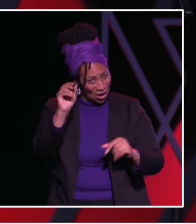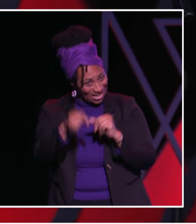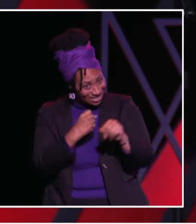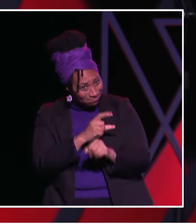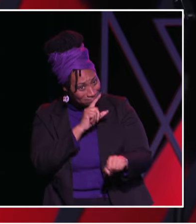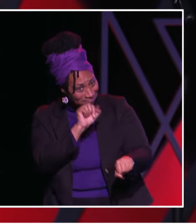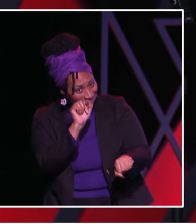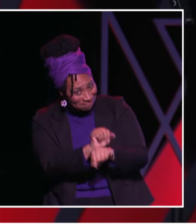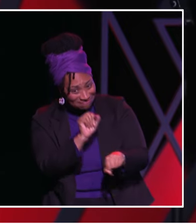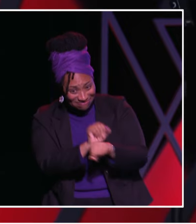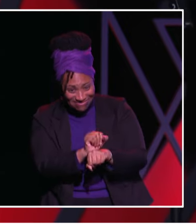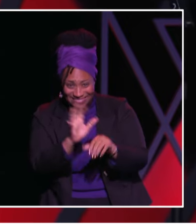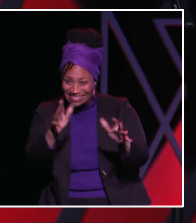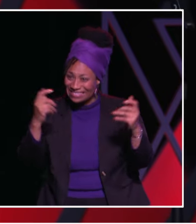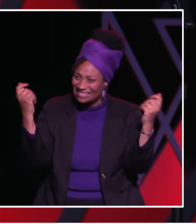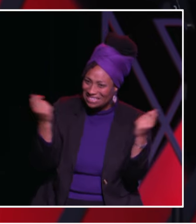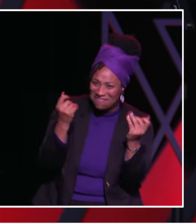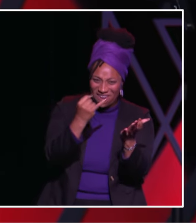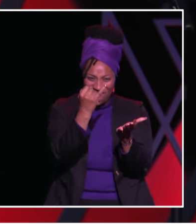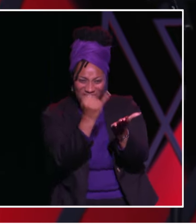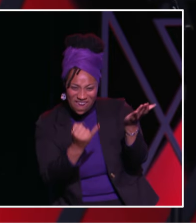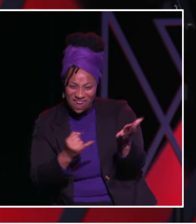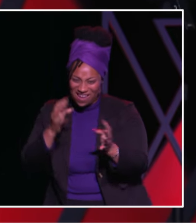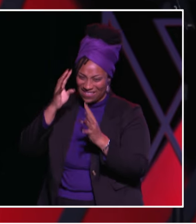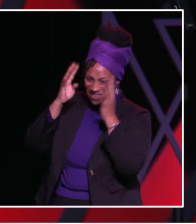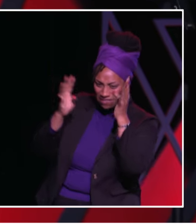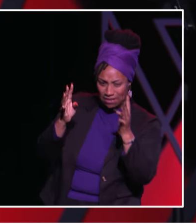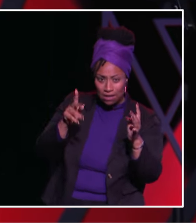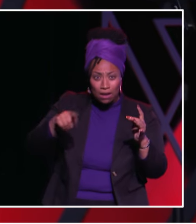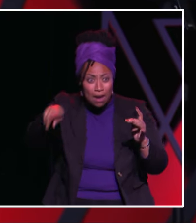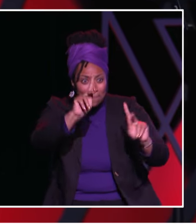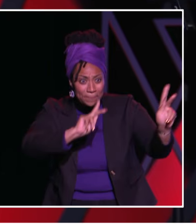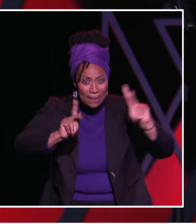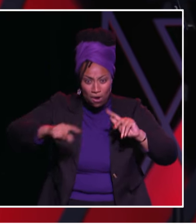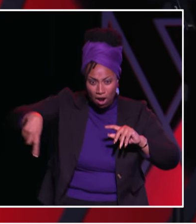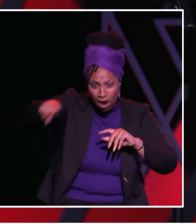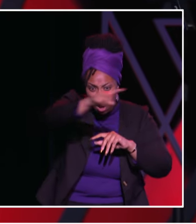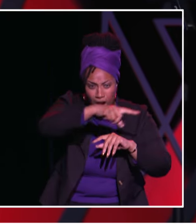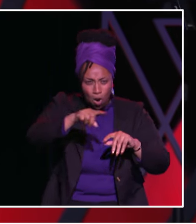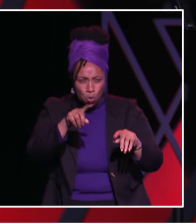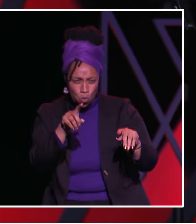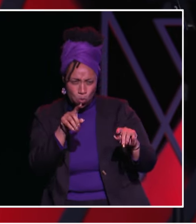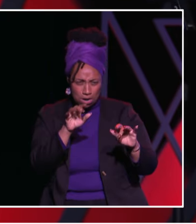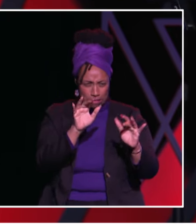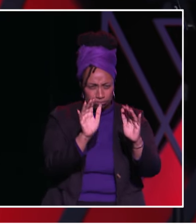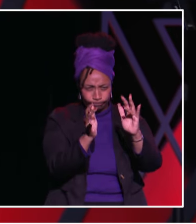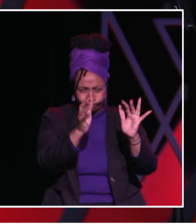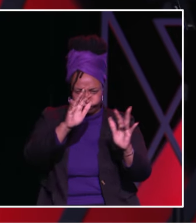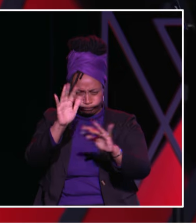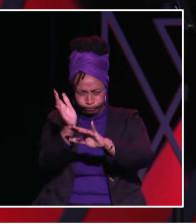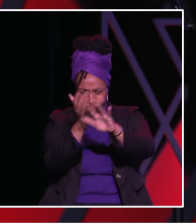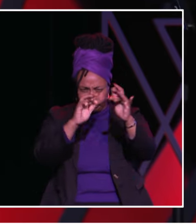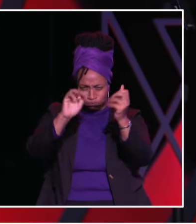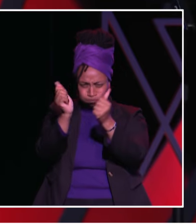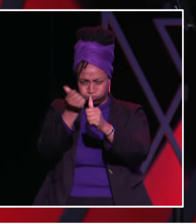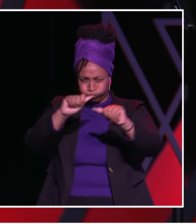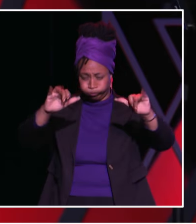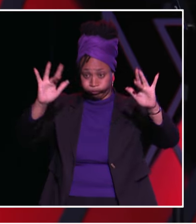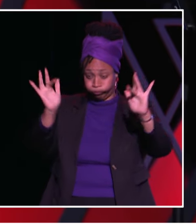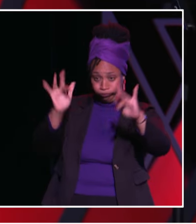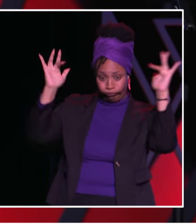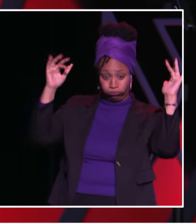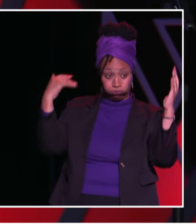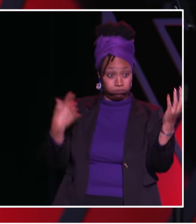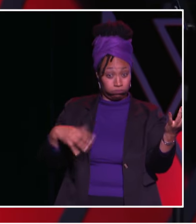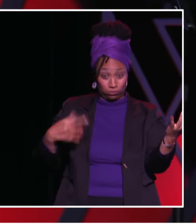and creatives who have shaped Washington, D.C. 4 decades of championing the